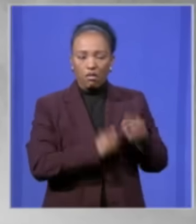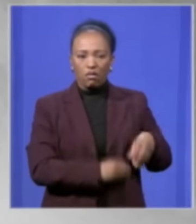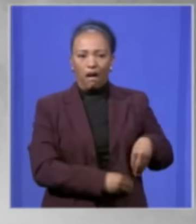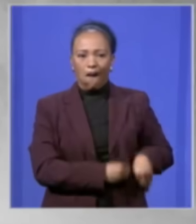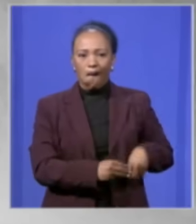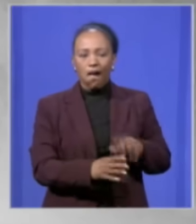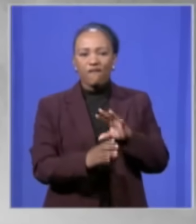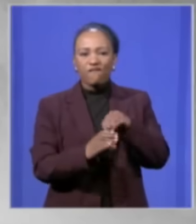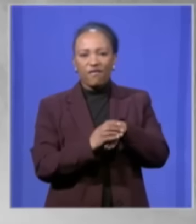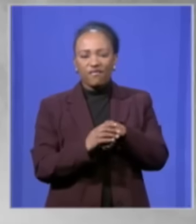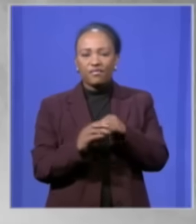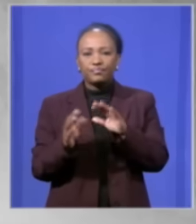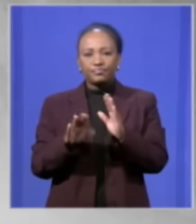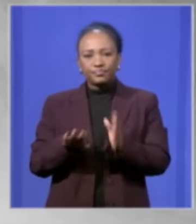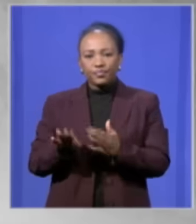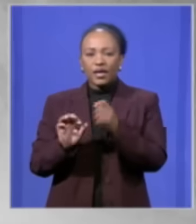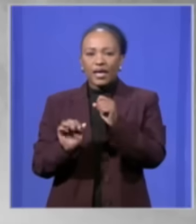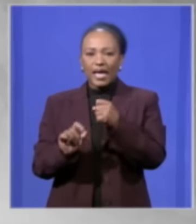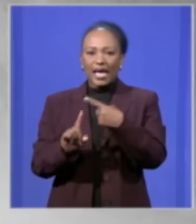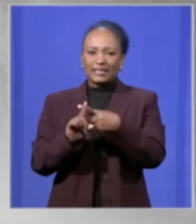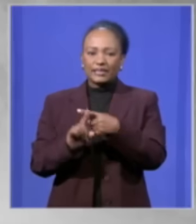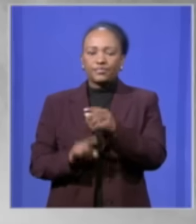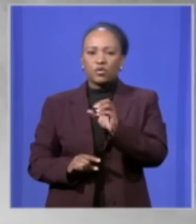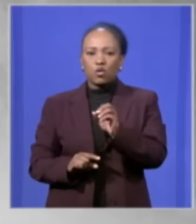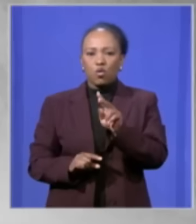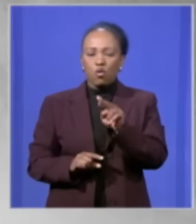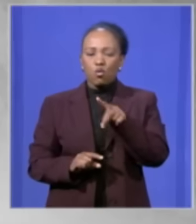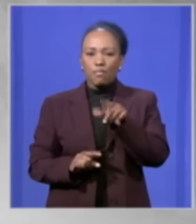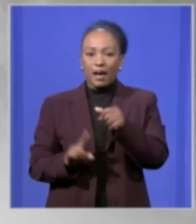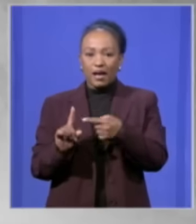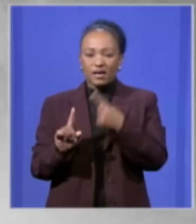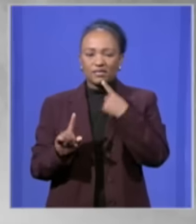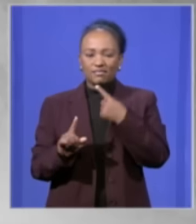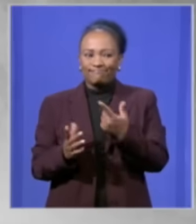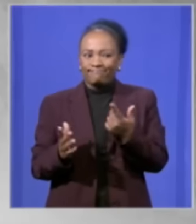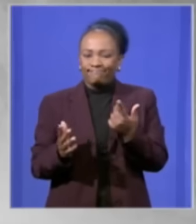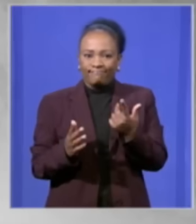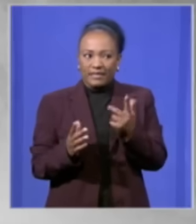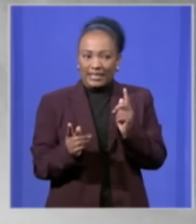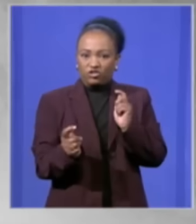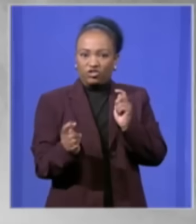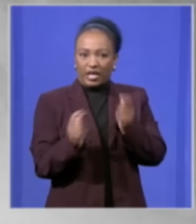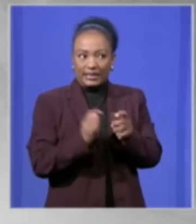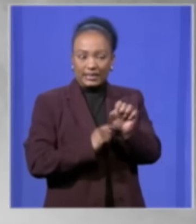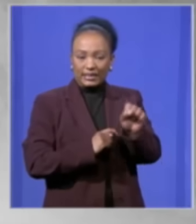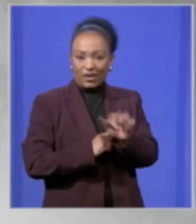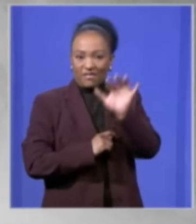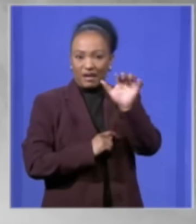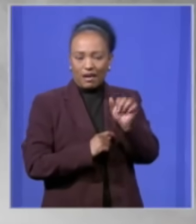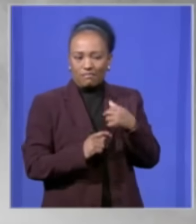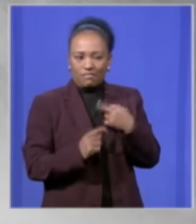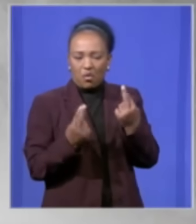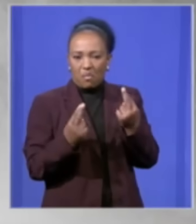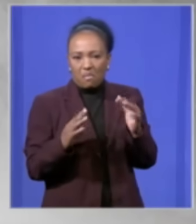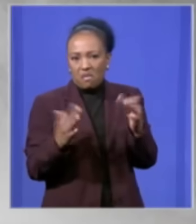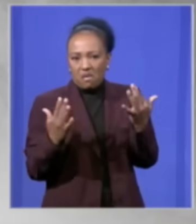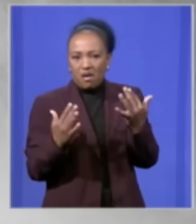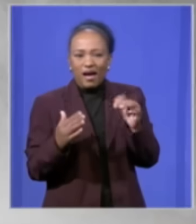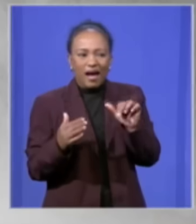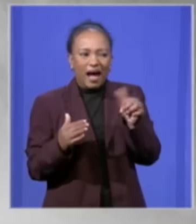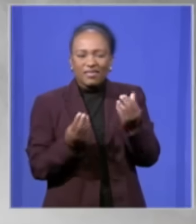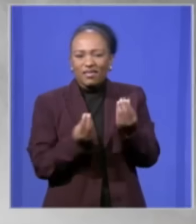la X Opancheche o re ga ke na tshepo ya gore ba ka tliša diphetogo mererong ya naga ya Afrika Borwa tše dingwe tša ditshepedišo ke kgale